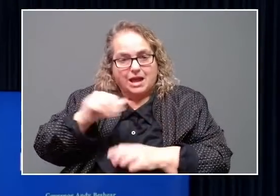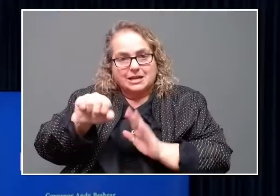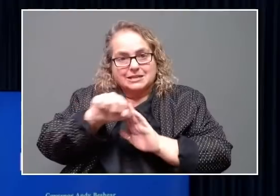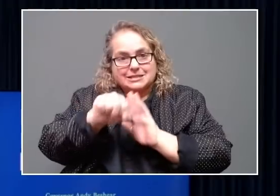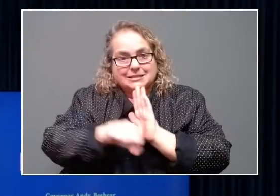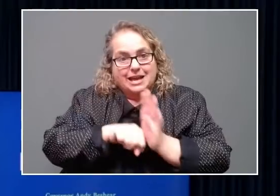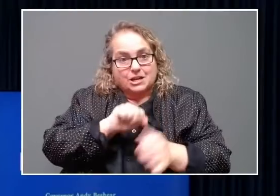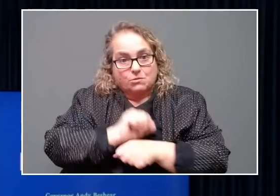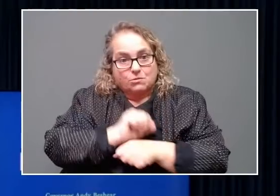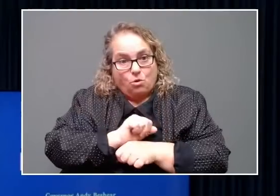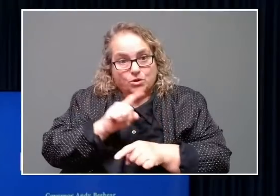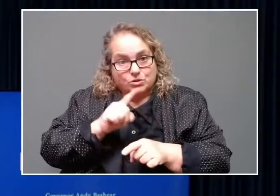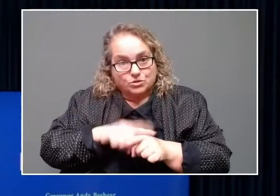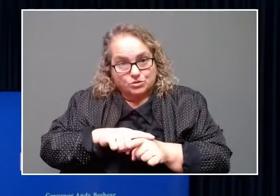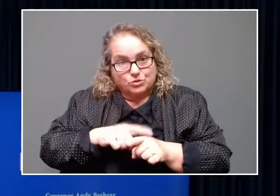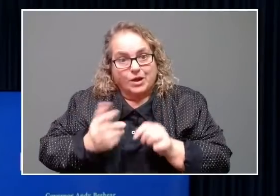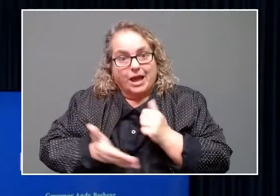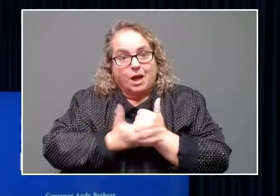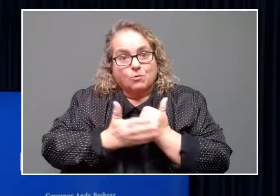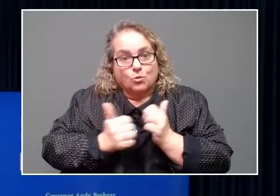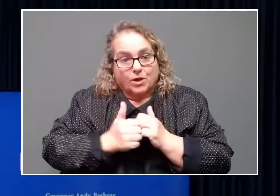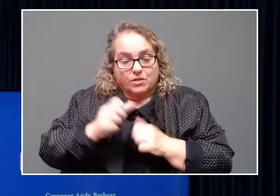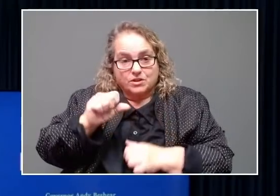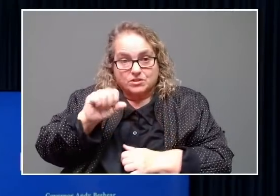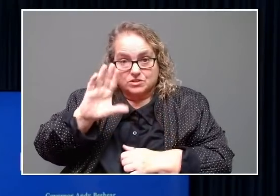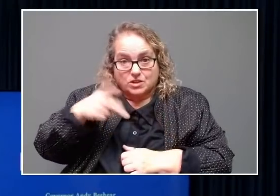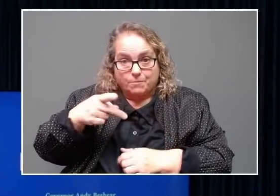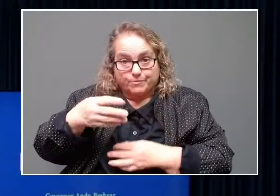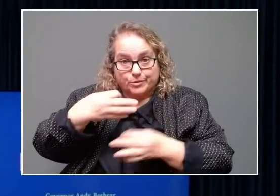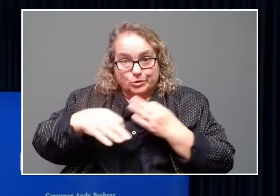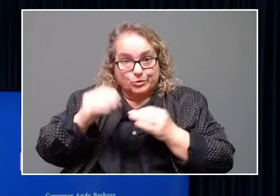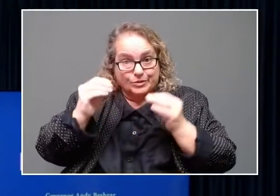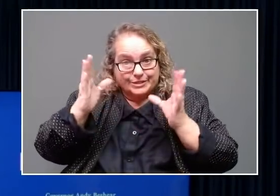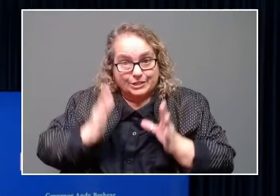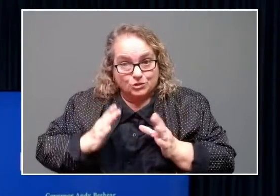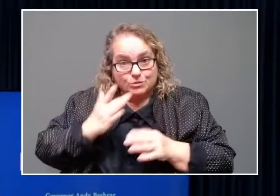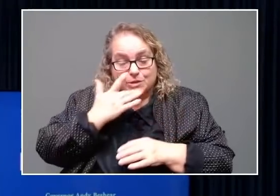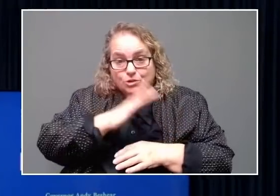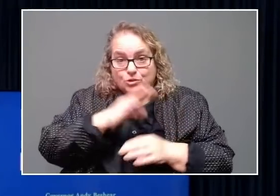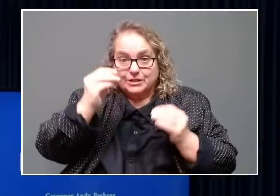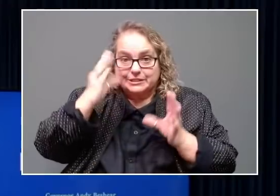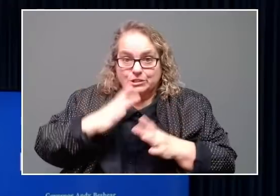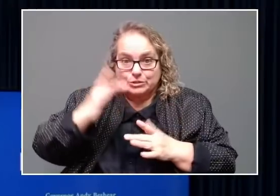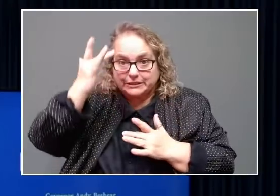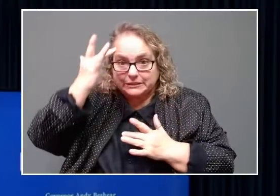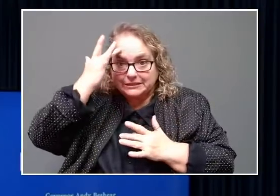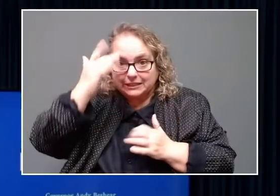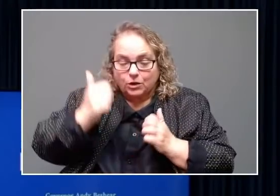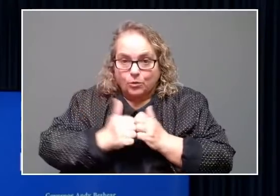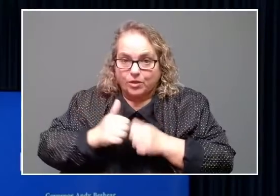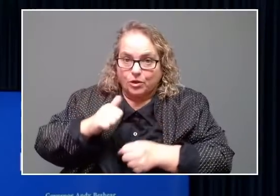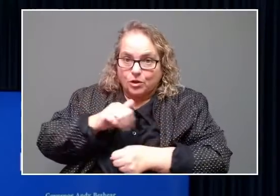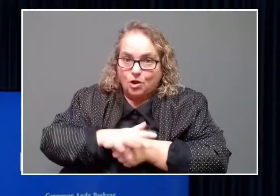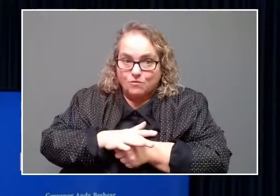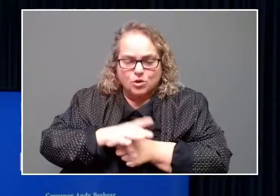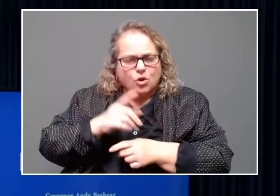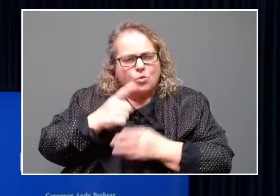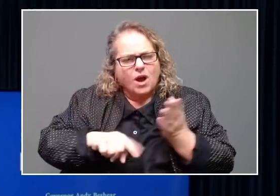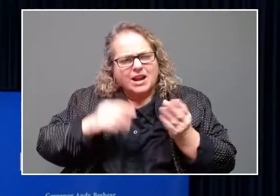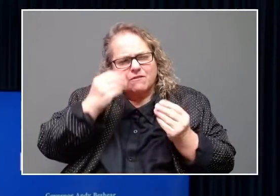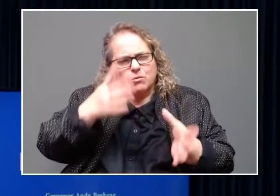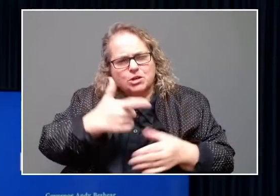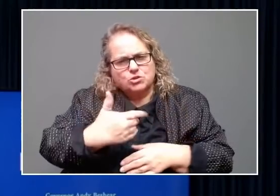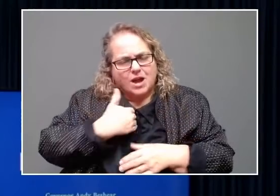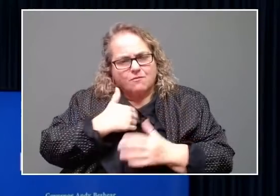teachers because they're so short of teachers due to the pandemic. What information do you have about the teaching workforce in Kentucky, and would you